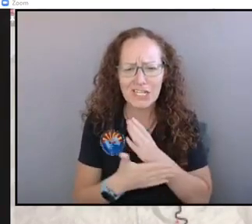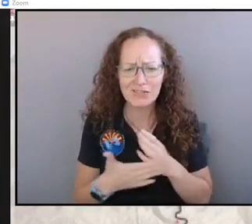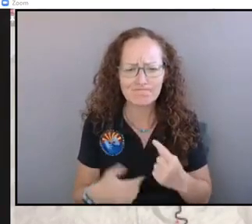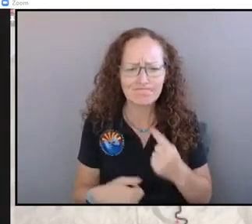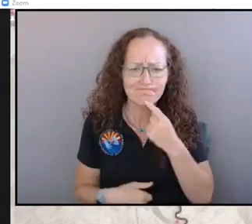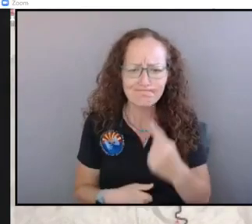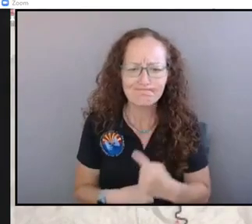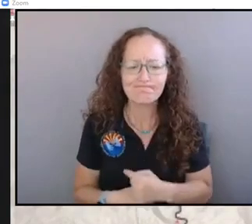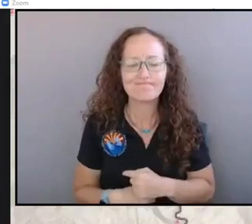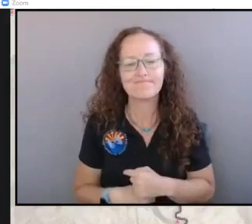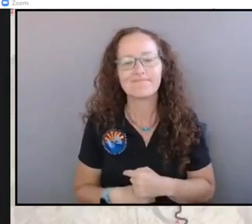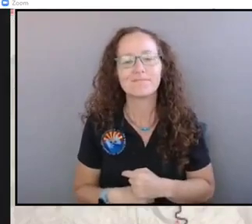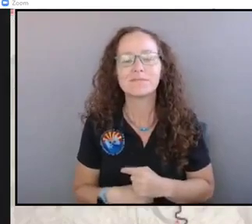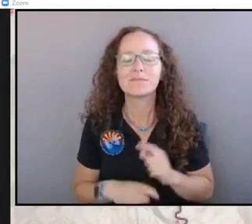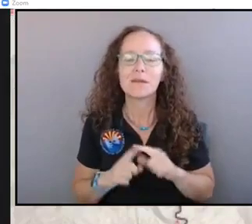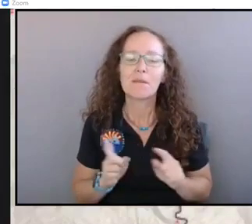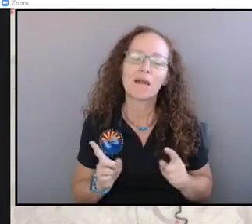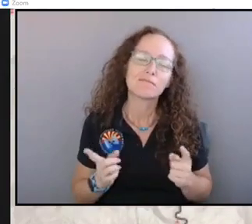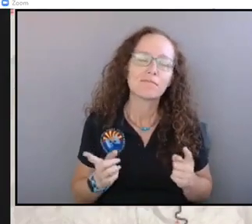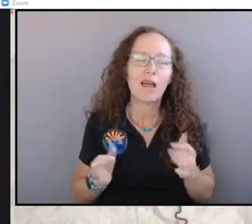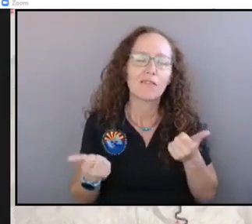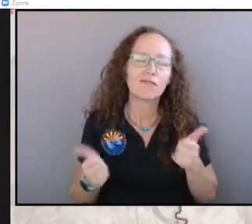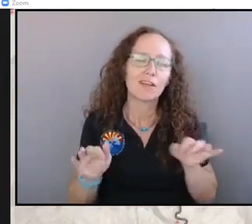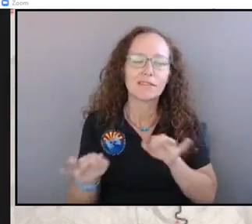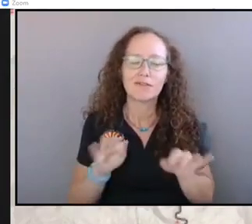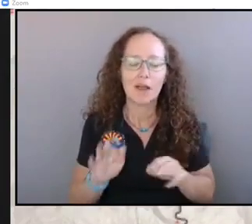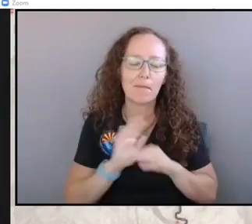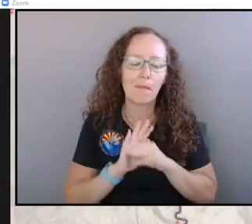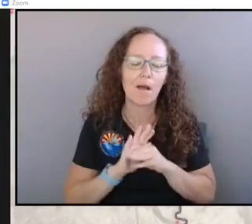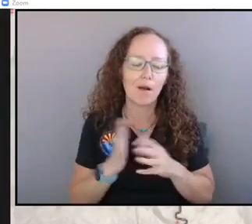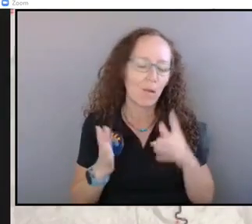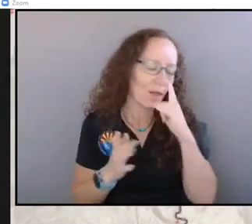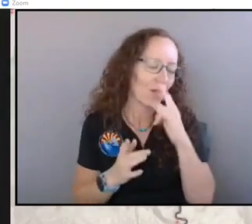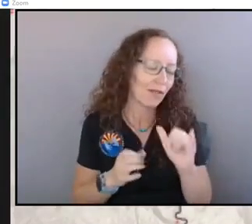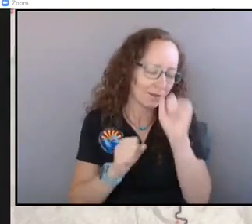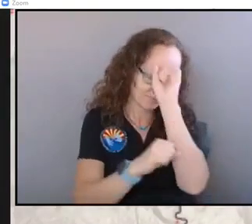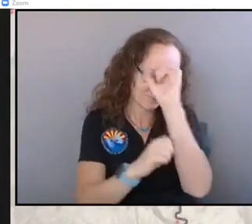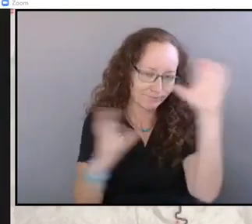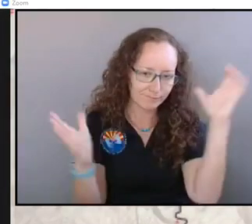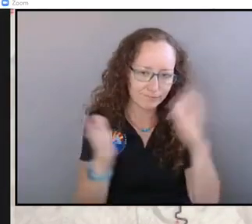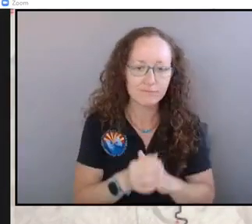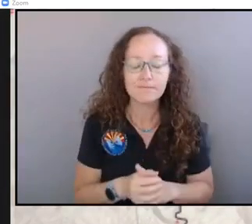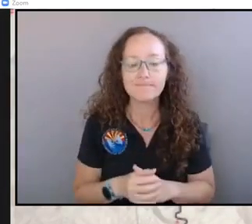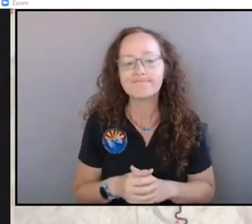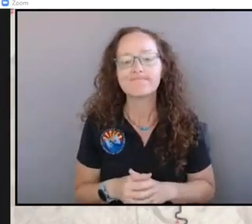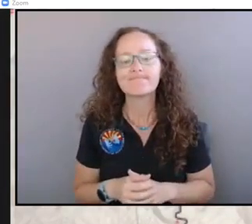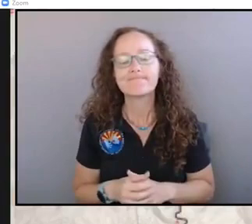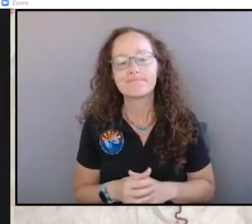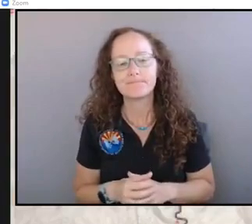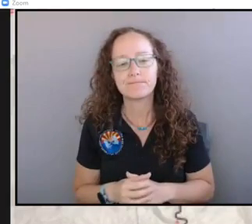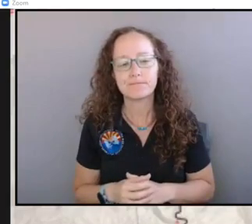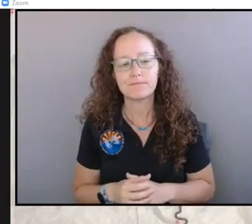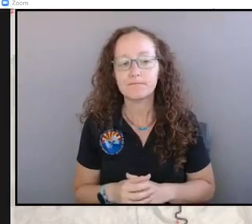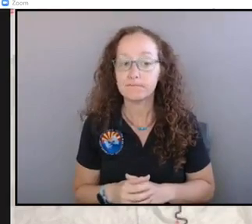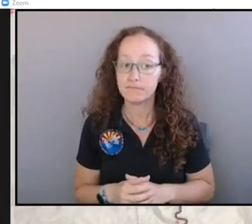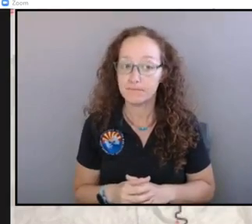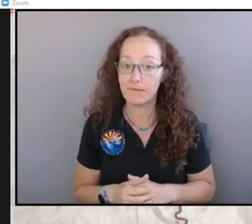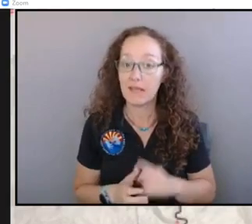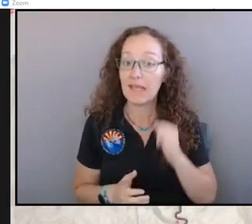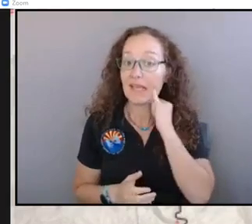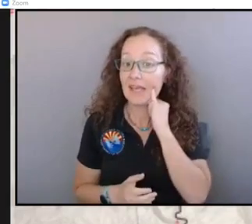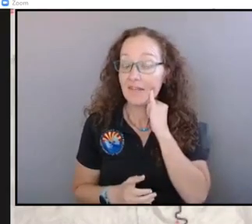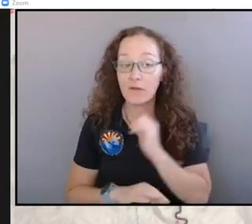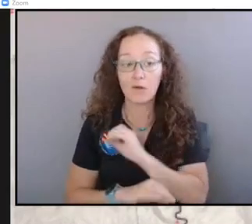what I'm seeing on the models, I'll just try to describe this. What it's going to try to do And this is with no suppression action